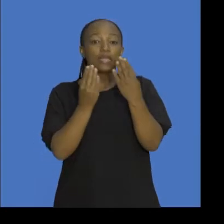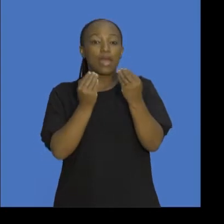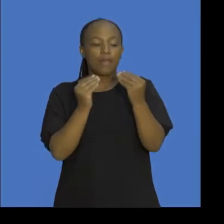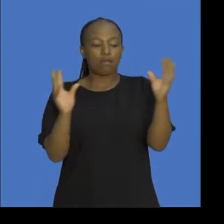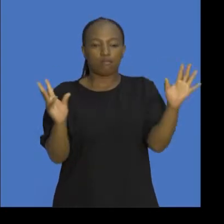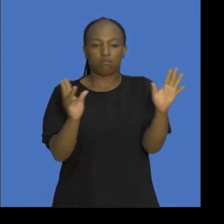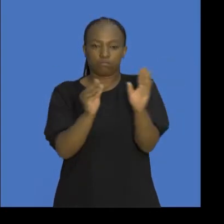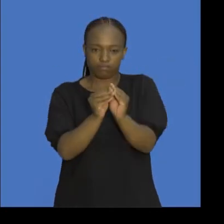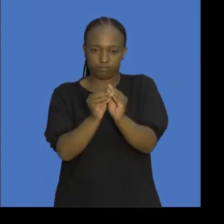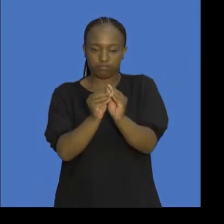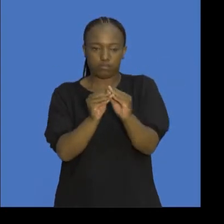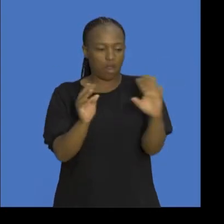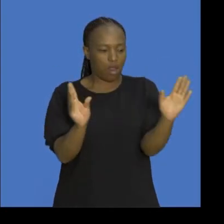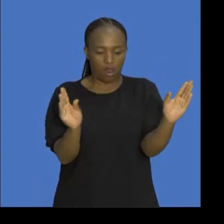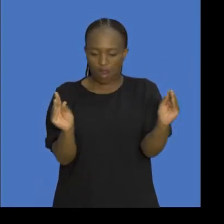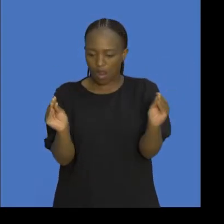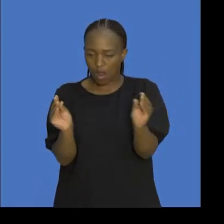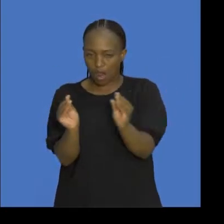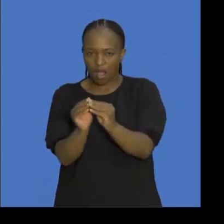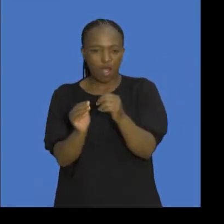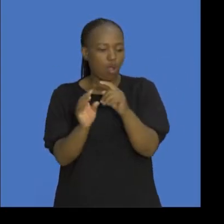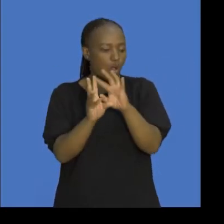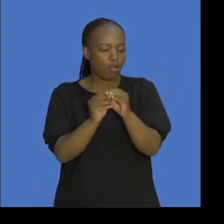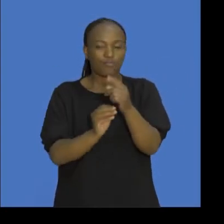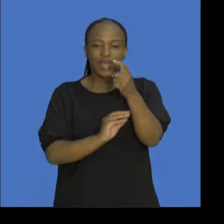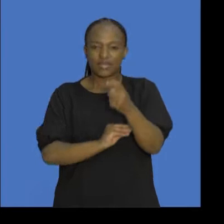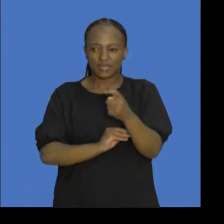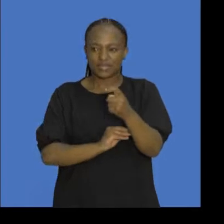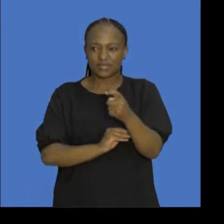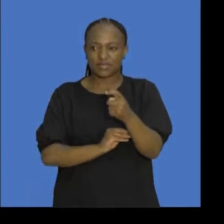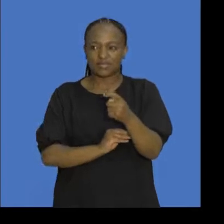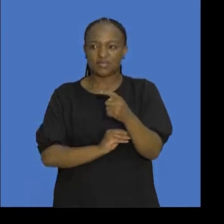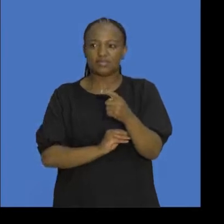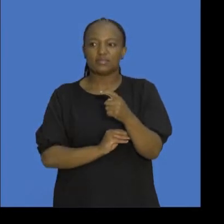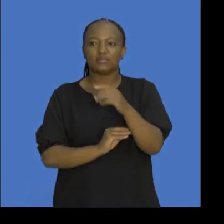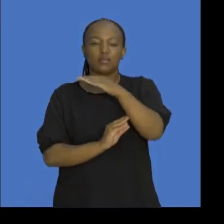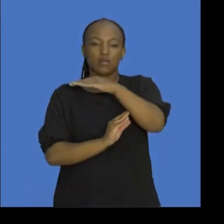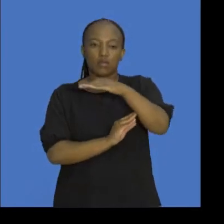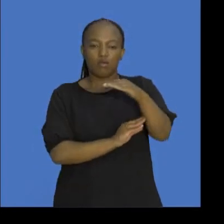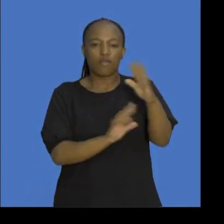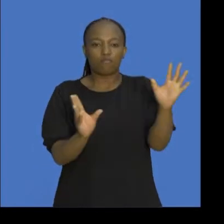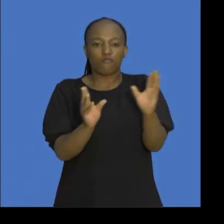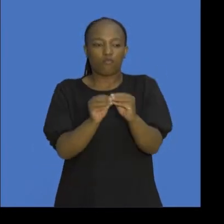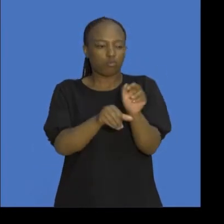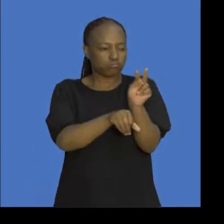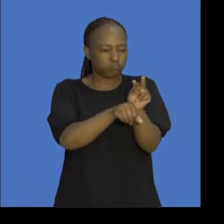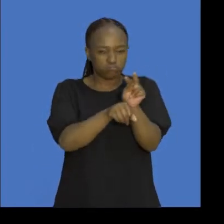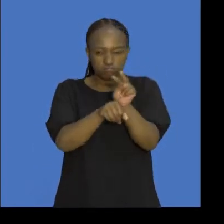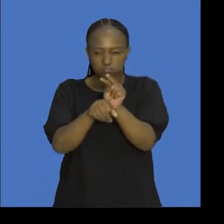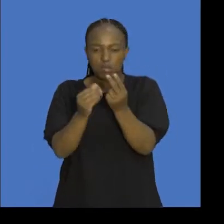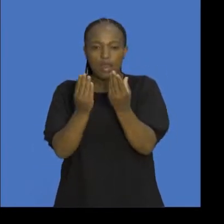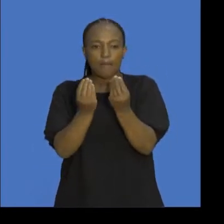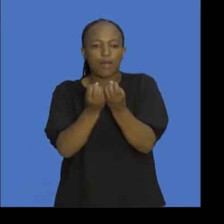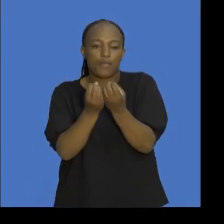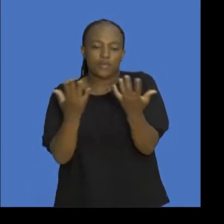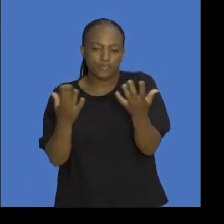sum, adding all the x's, and is over the total, the observation, how many